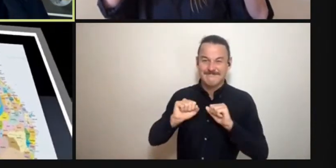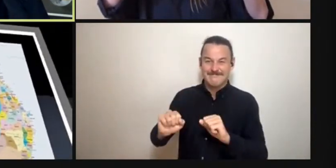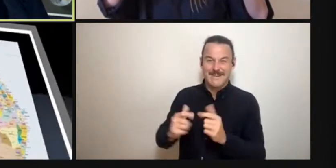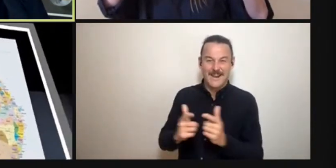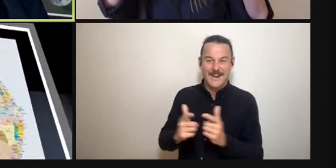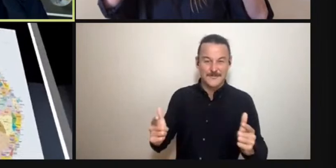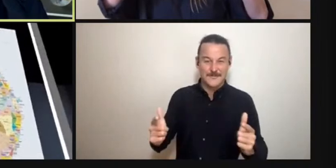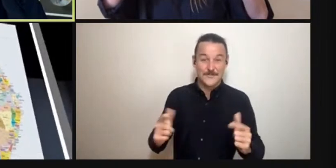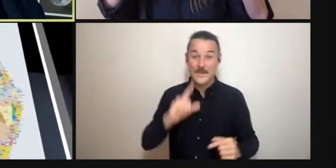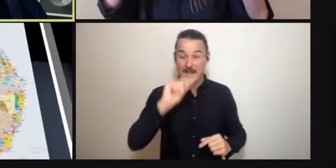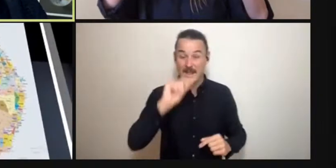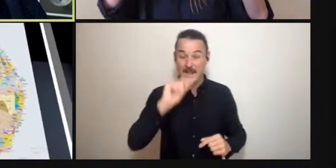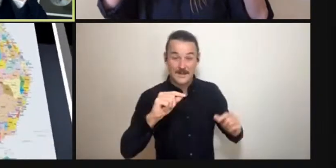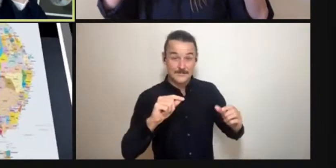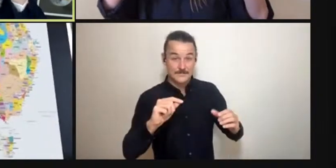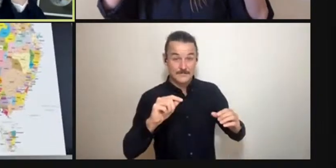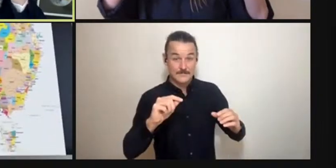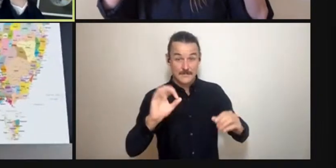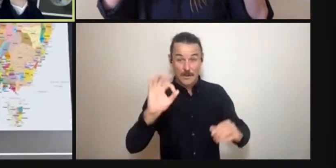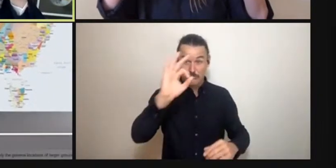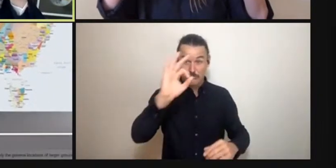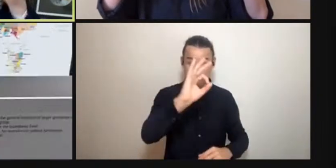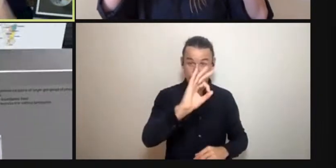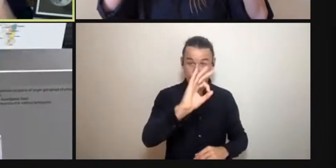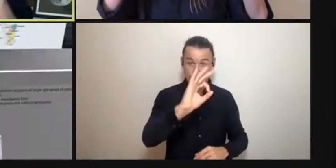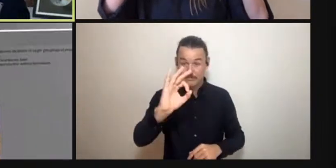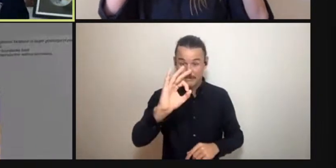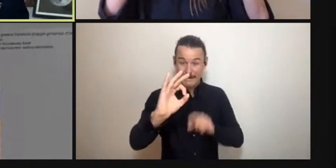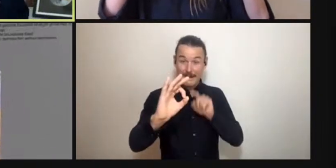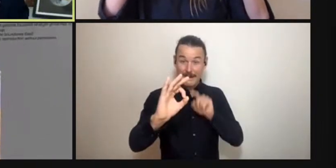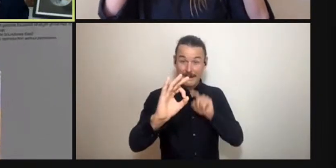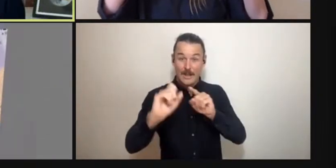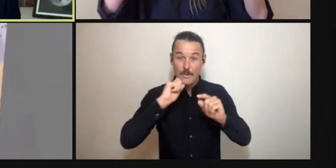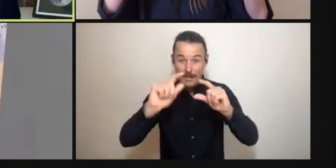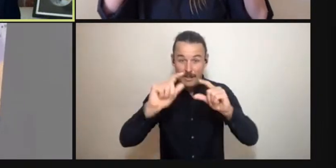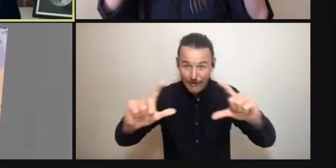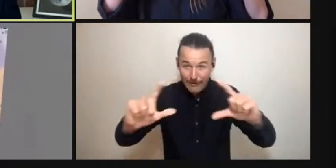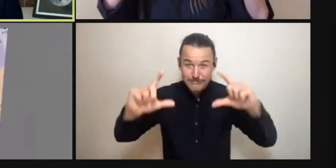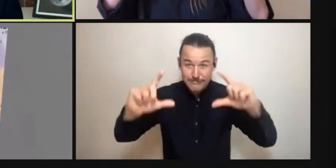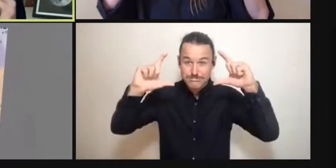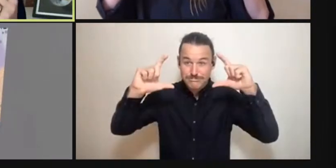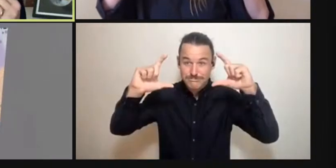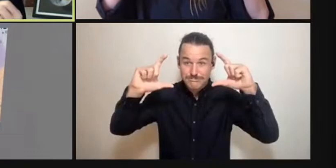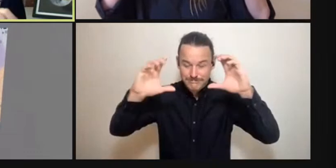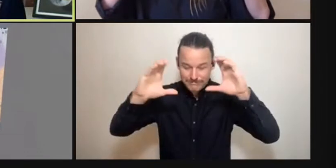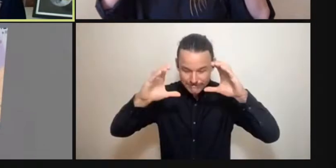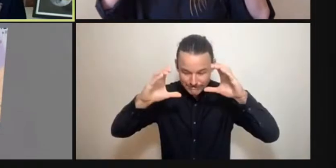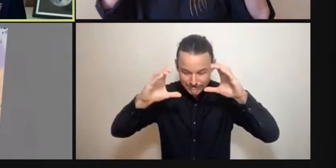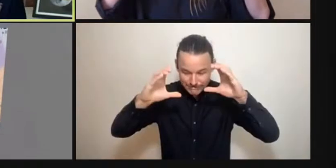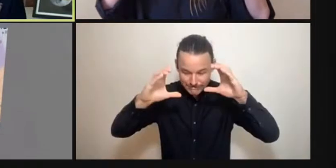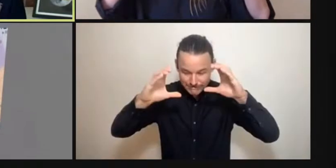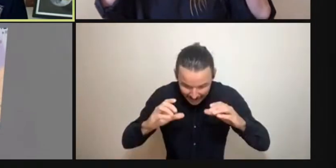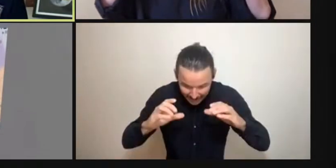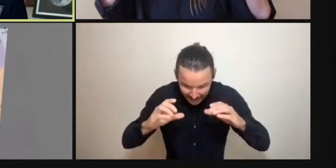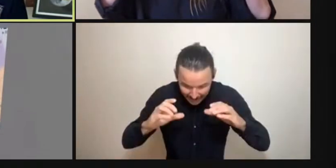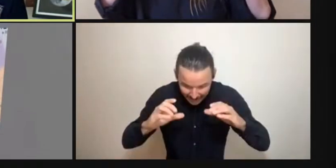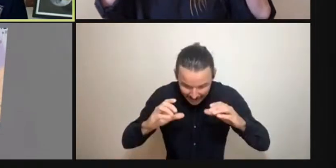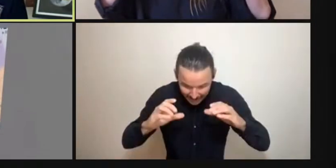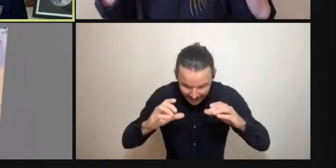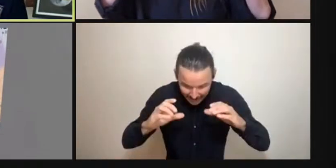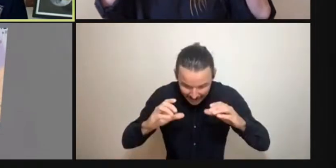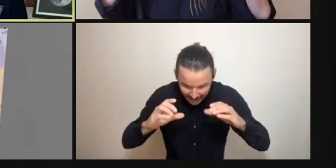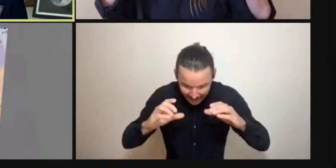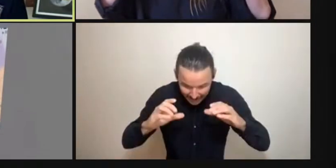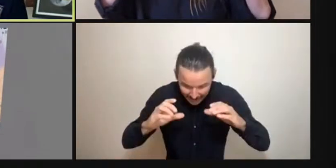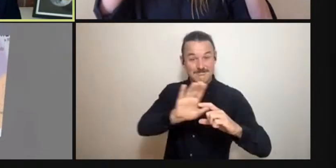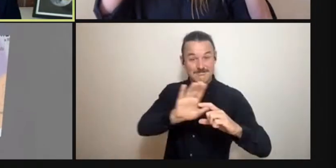region and essentially get a little zoom in down below. This is showing the